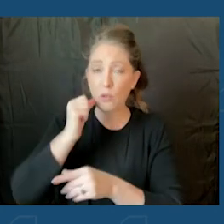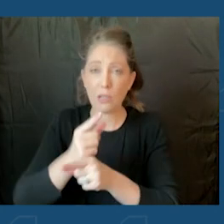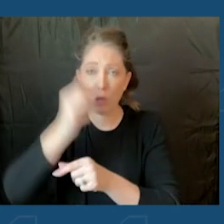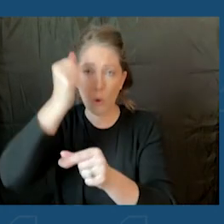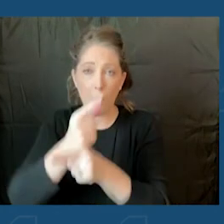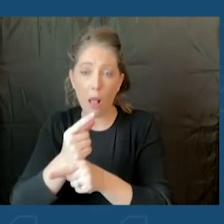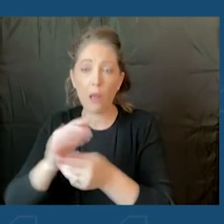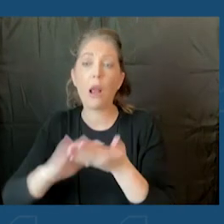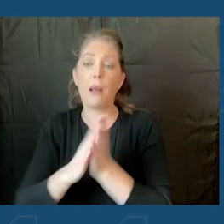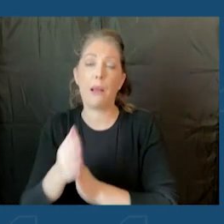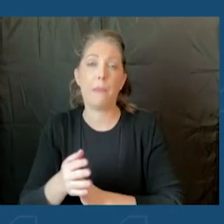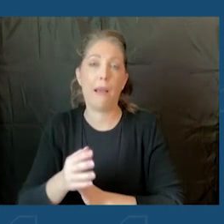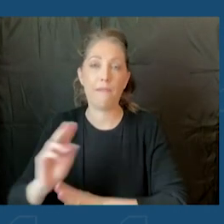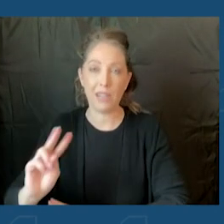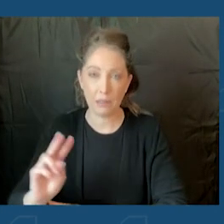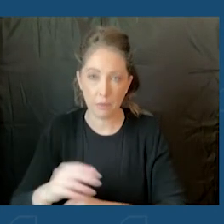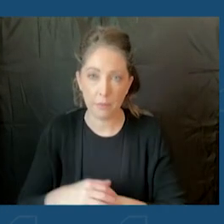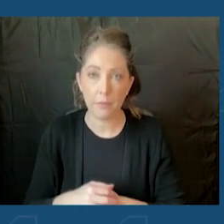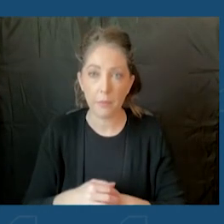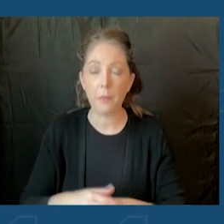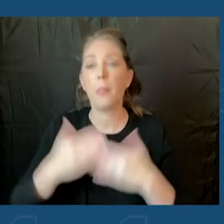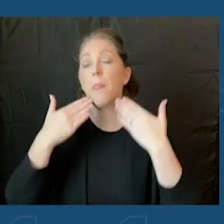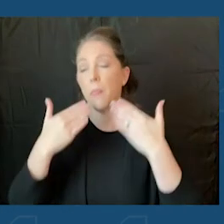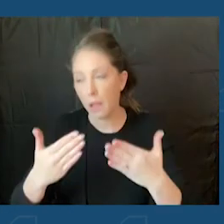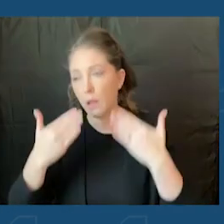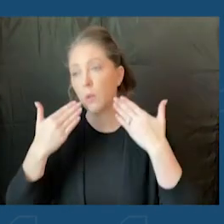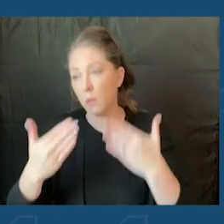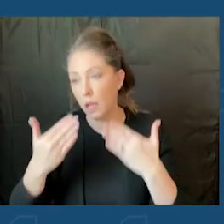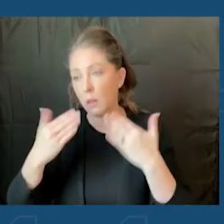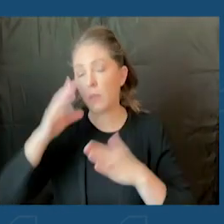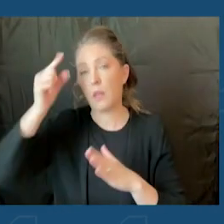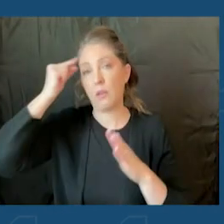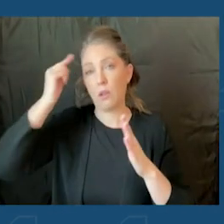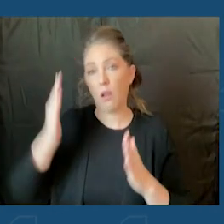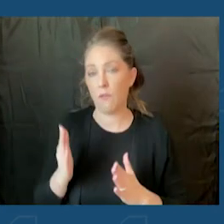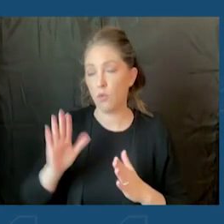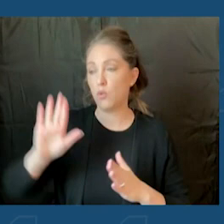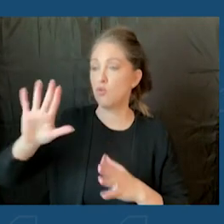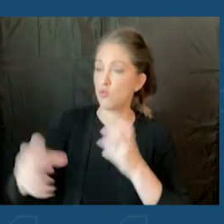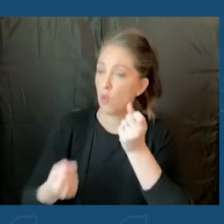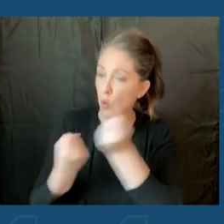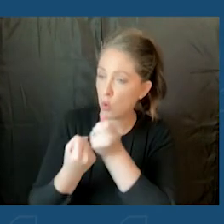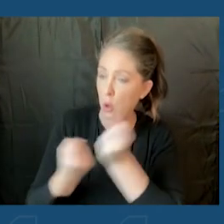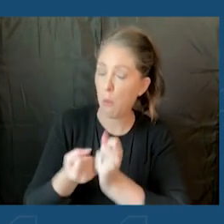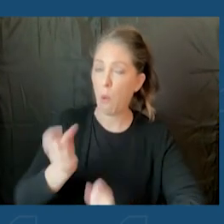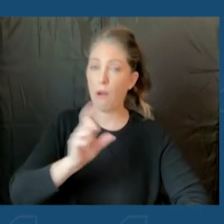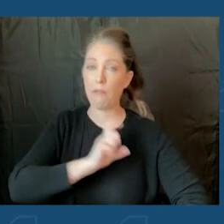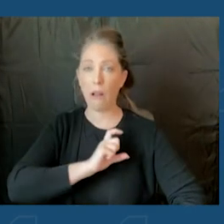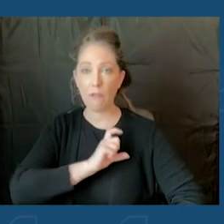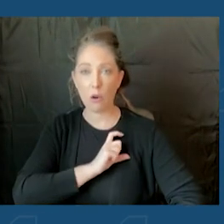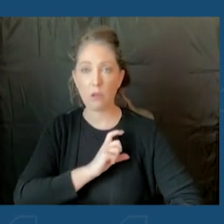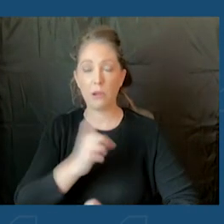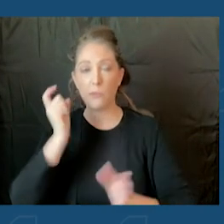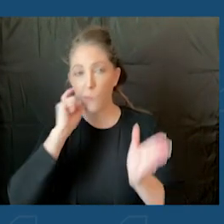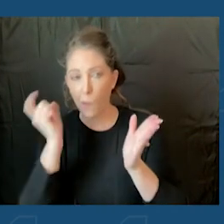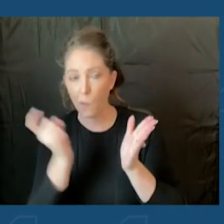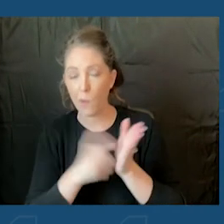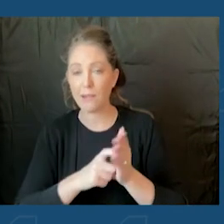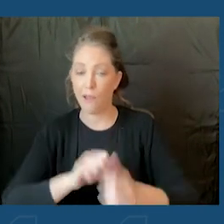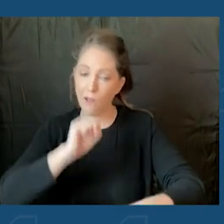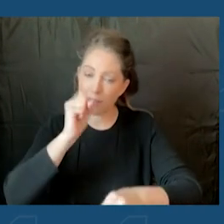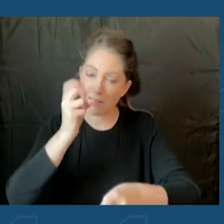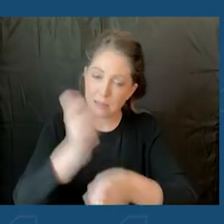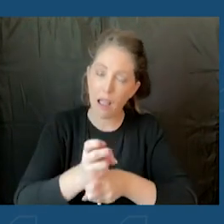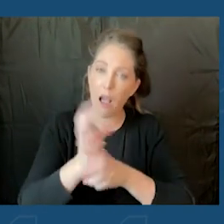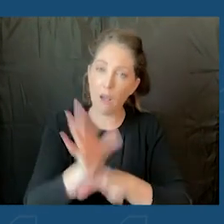victims. Once again, thank you very much, Governor, for your support of law enforcement and recognizing the hard and important work that